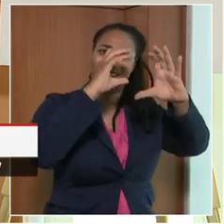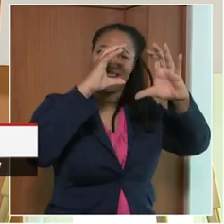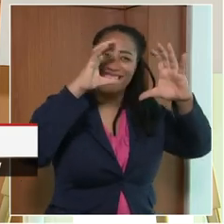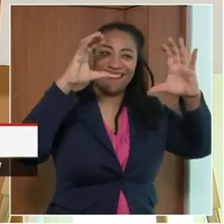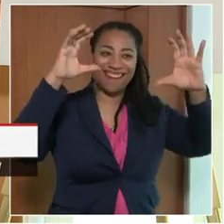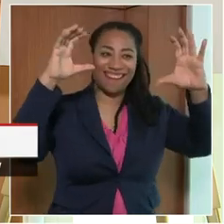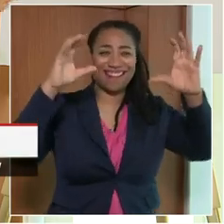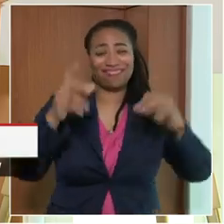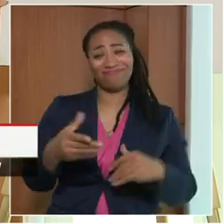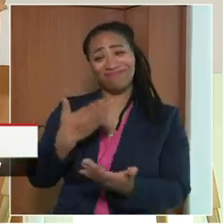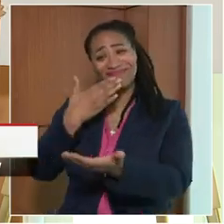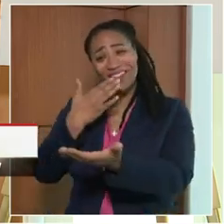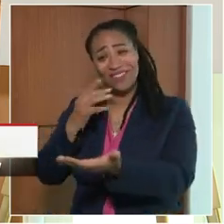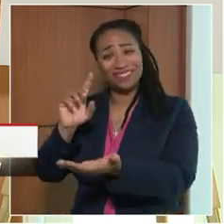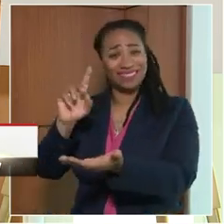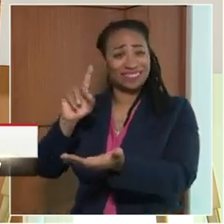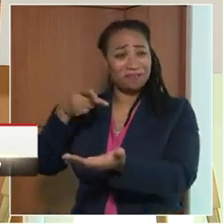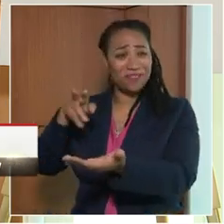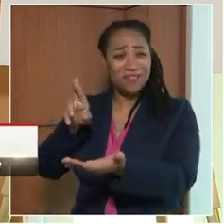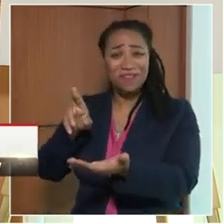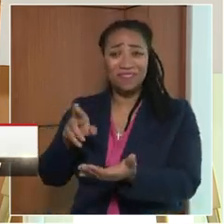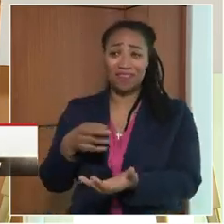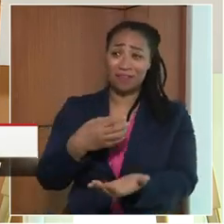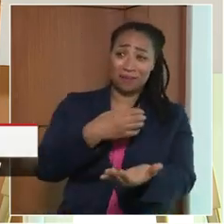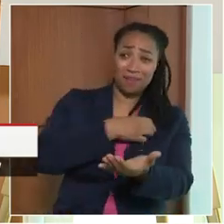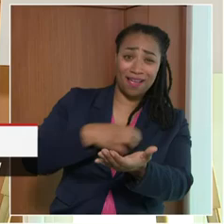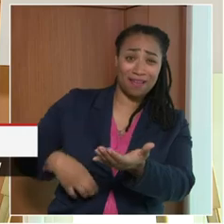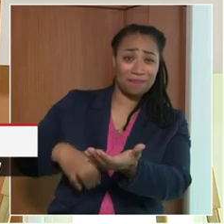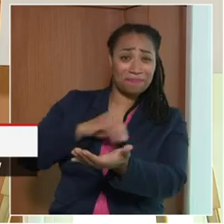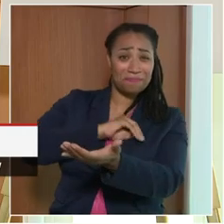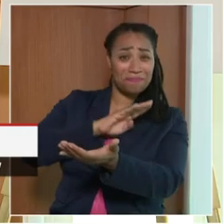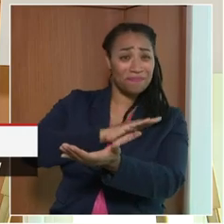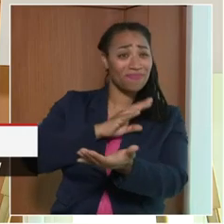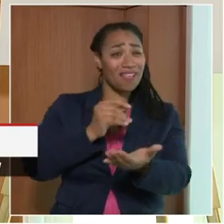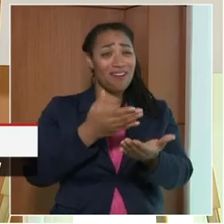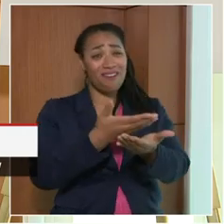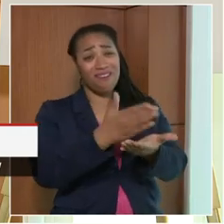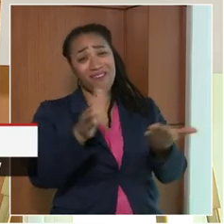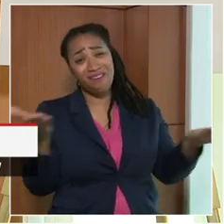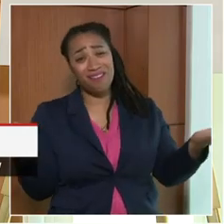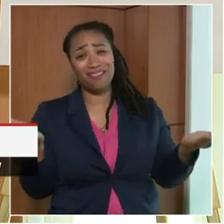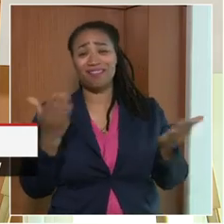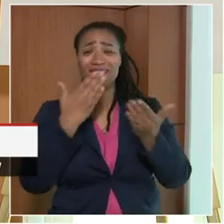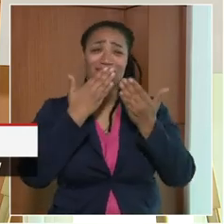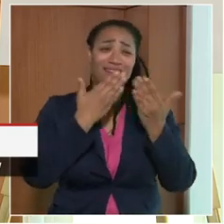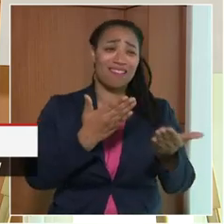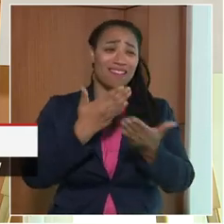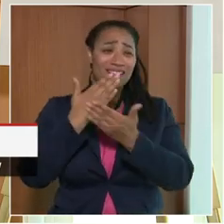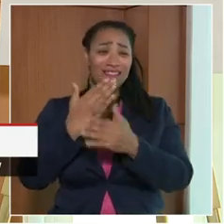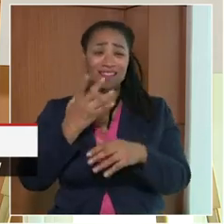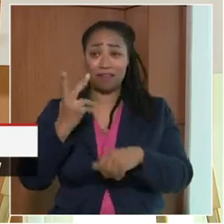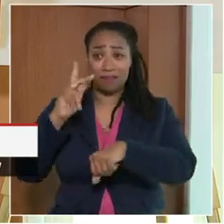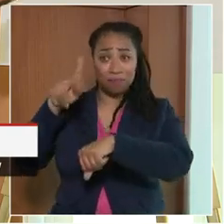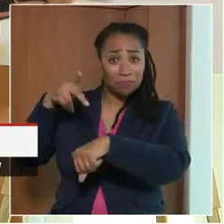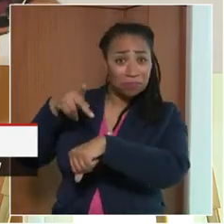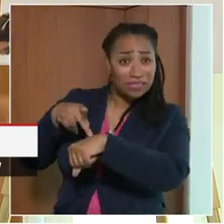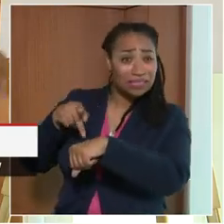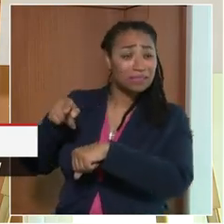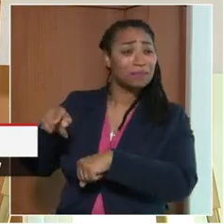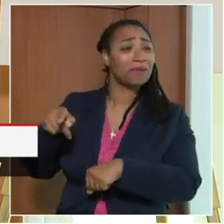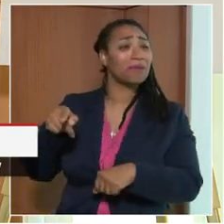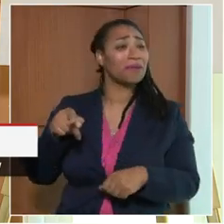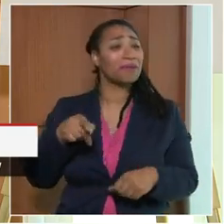excited about the people in this space. We have a principal here. We have someone who works with youth at